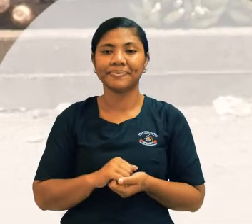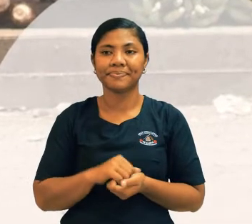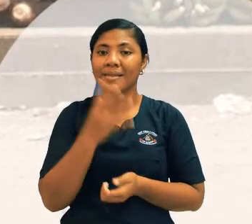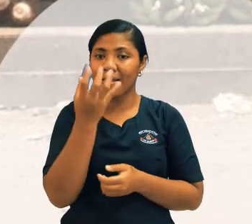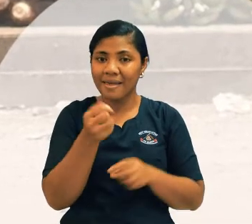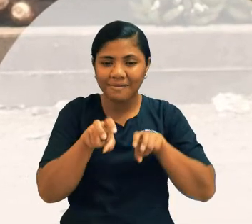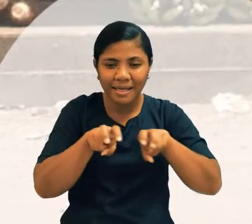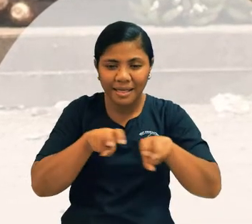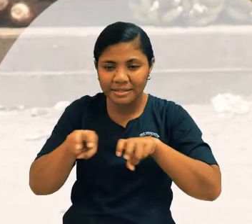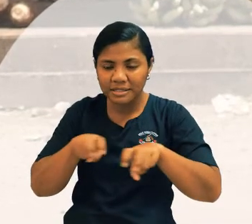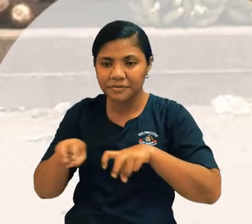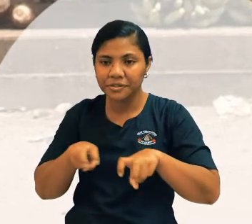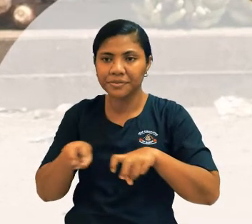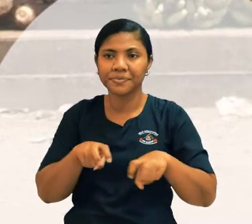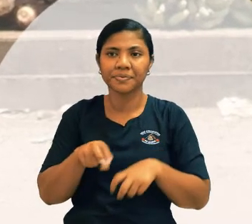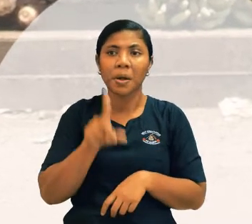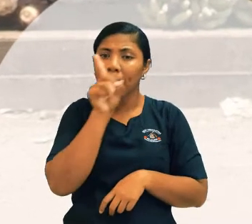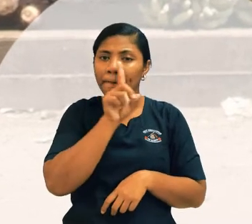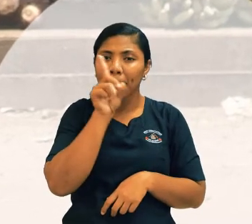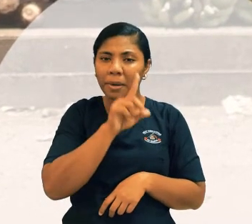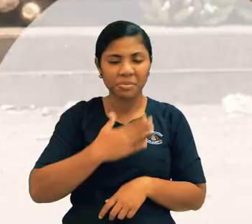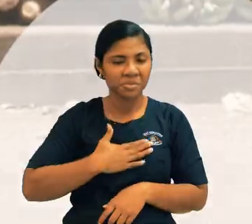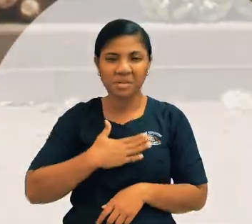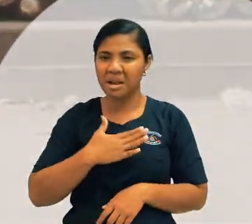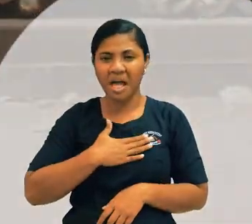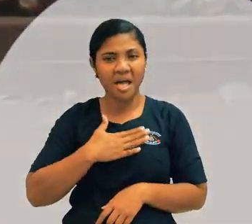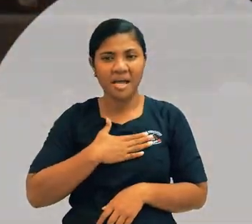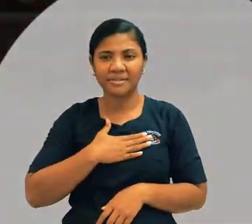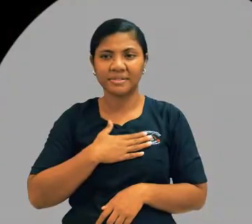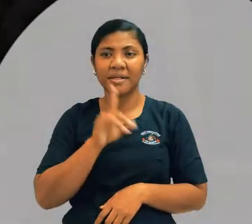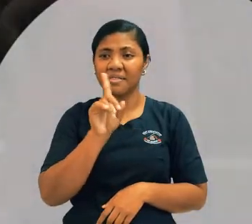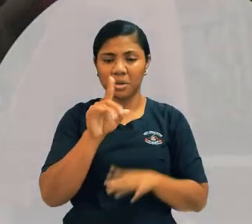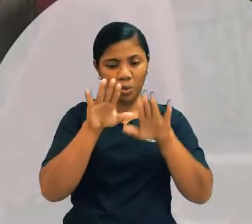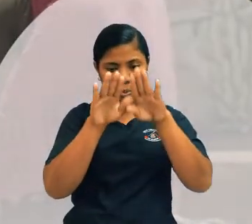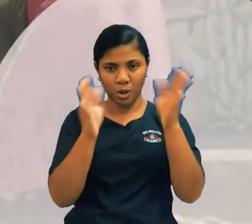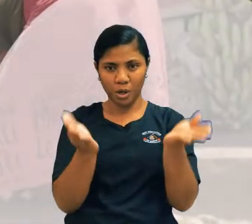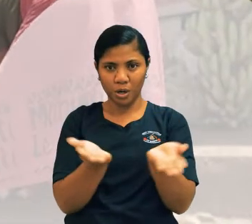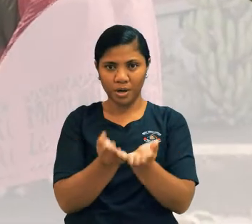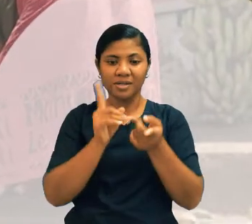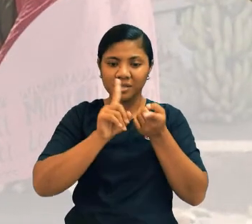nation, one of the last refuges free from COVID-19 virus.